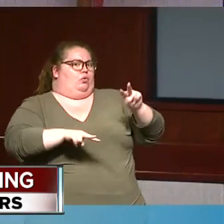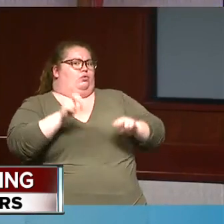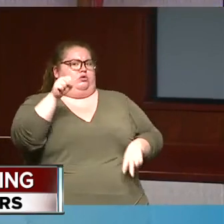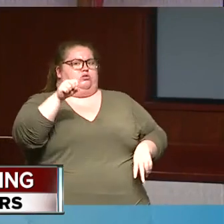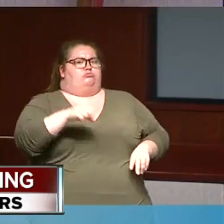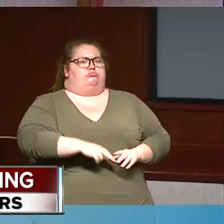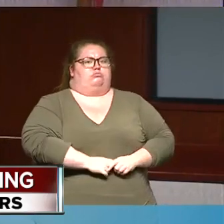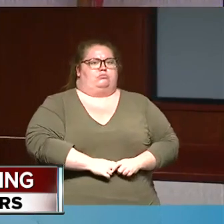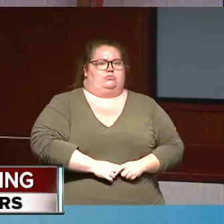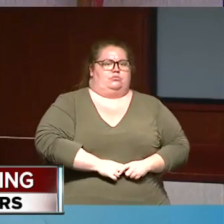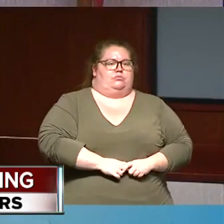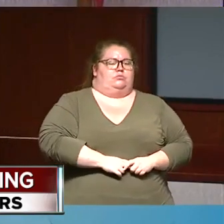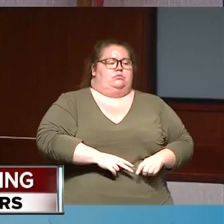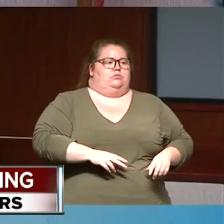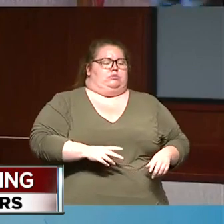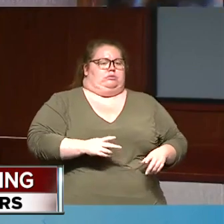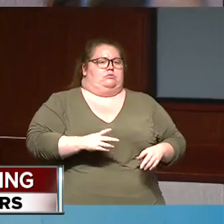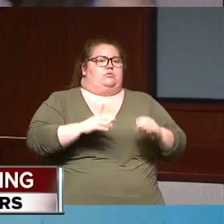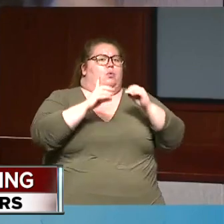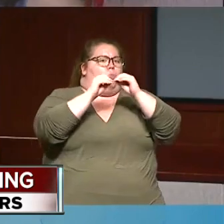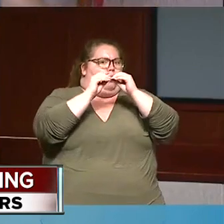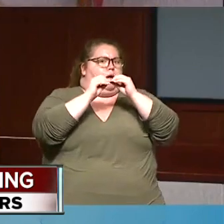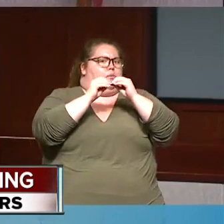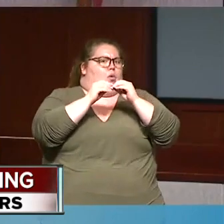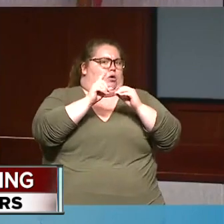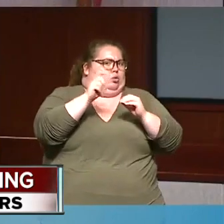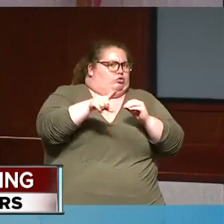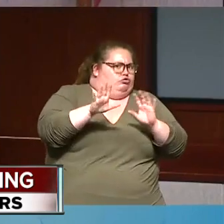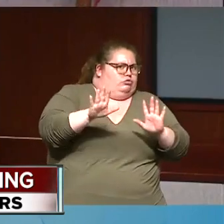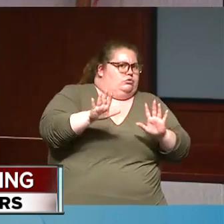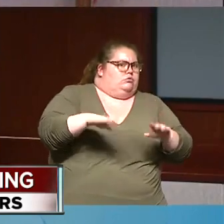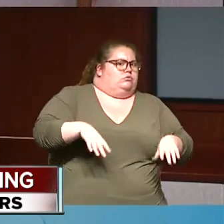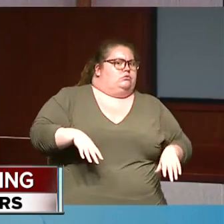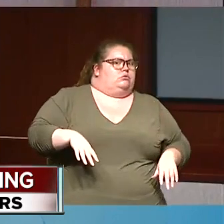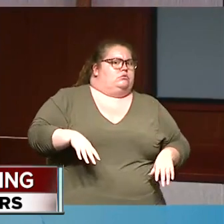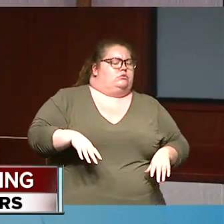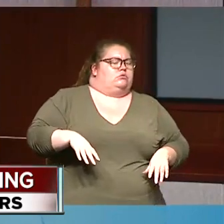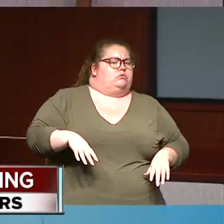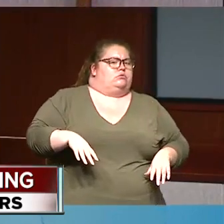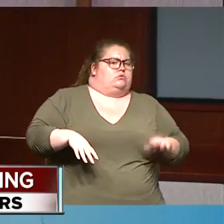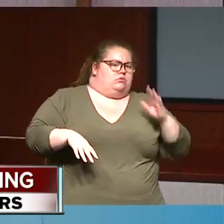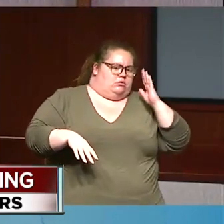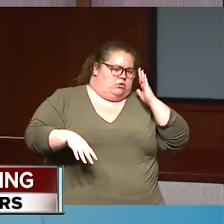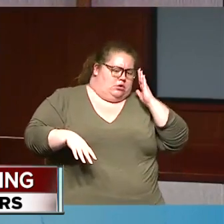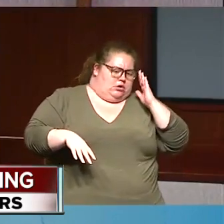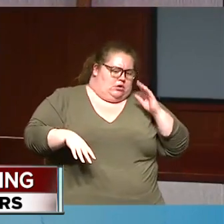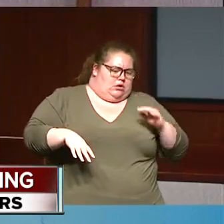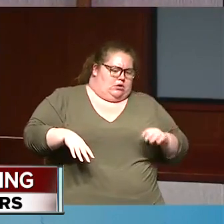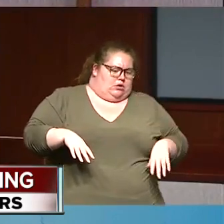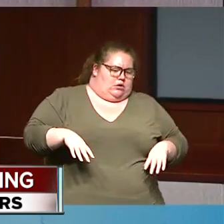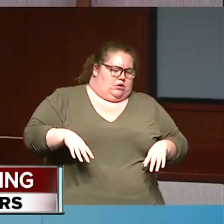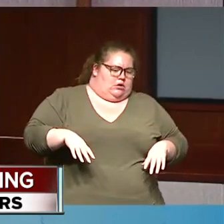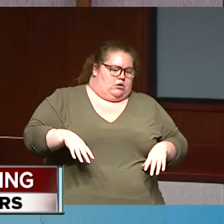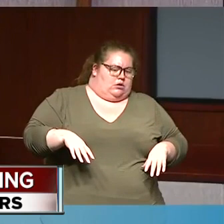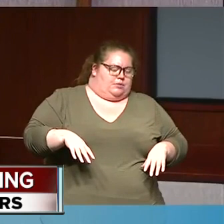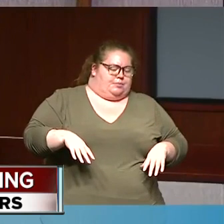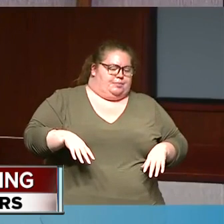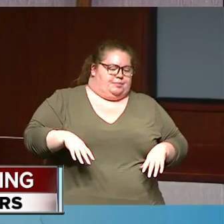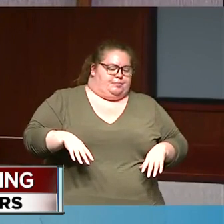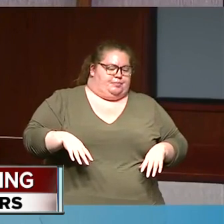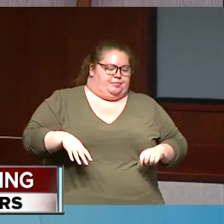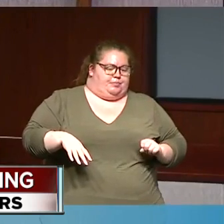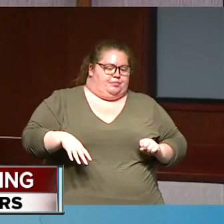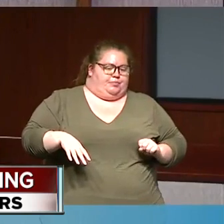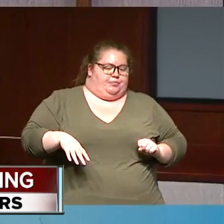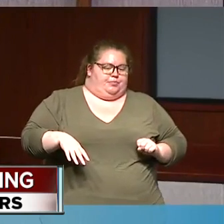Thank you, Mr. Constantine. I have one more quick question, if it's allowed. And that's just, I know that obviously we're allowing